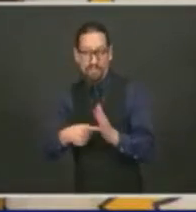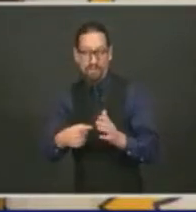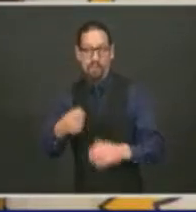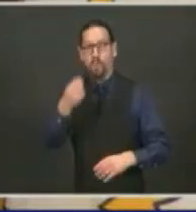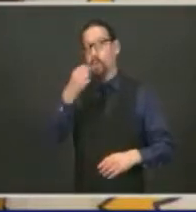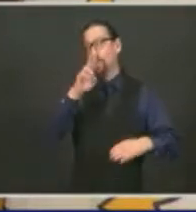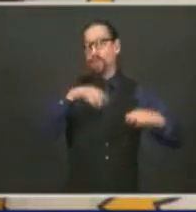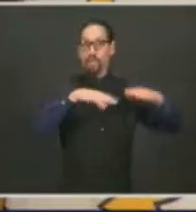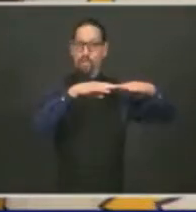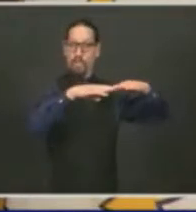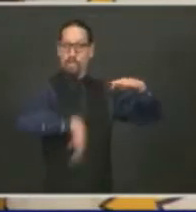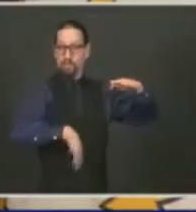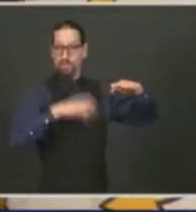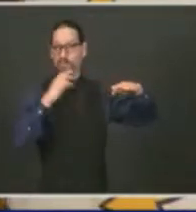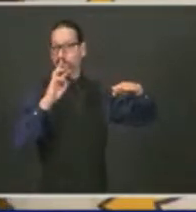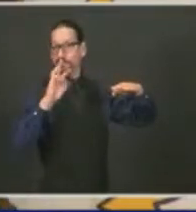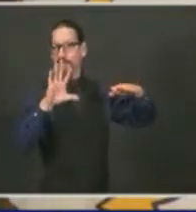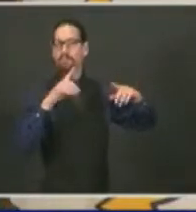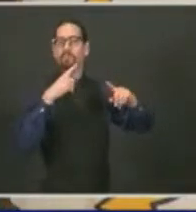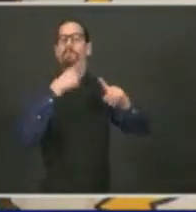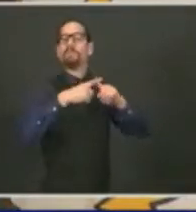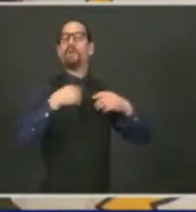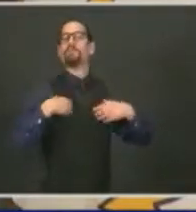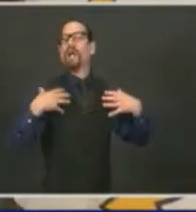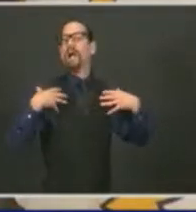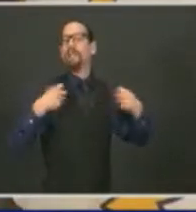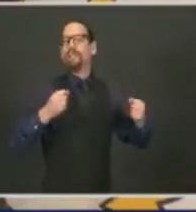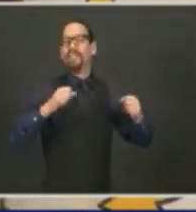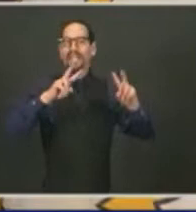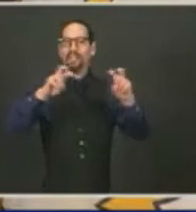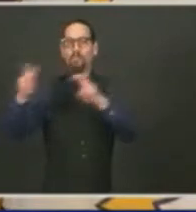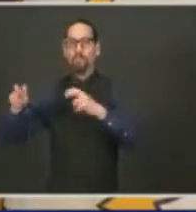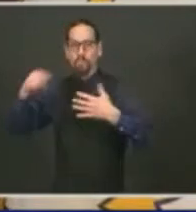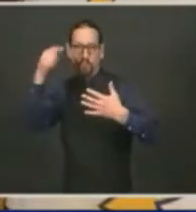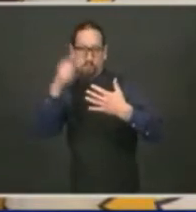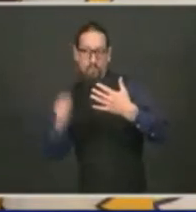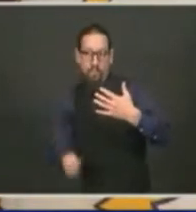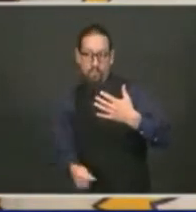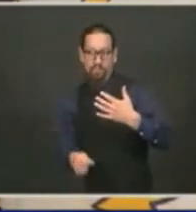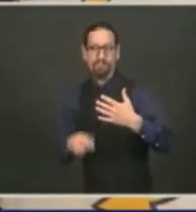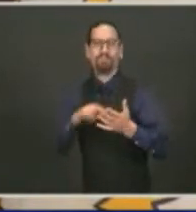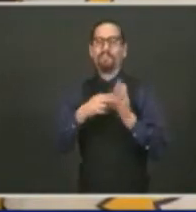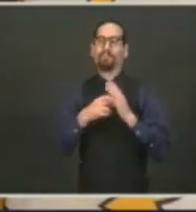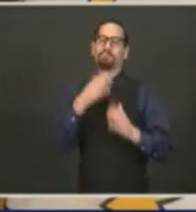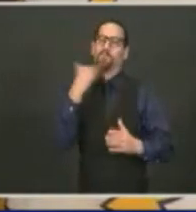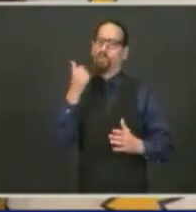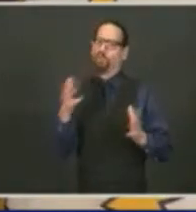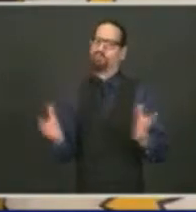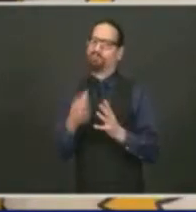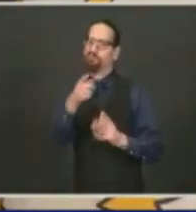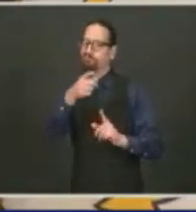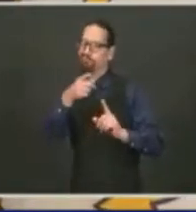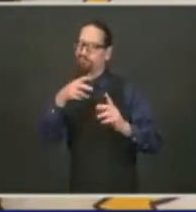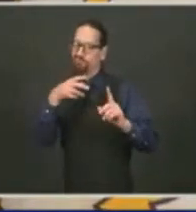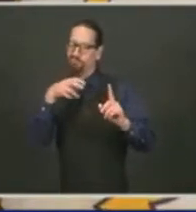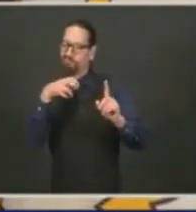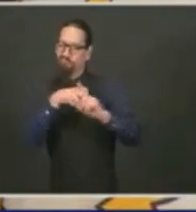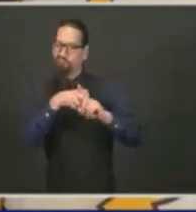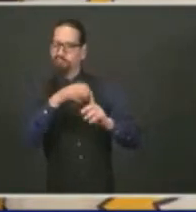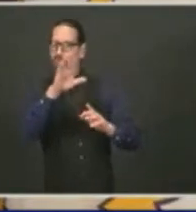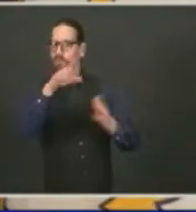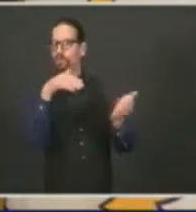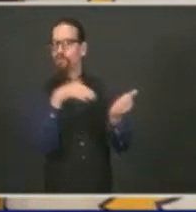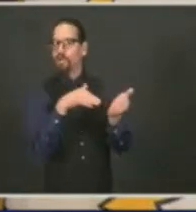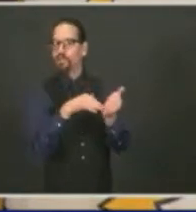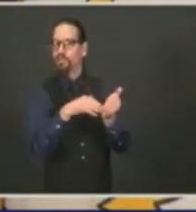risk, I want you to talk to your doctor or healthcare provider about whether or not you qualify for monoclonal antibodies. We've had